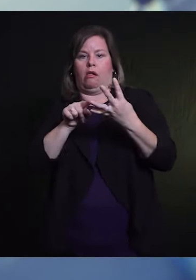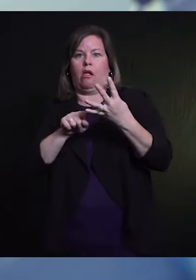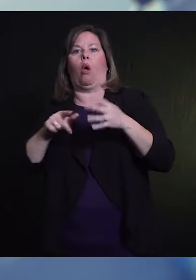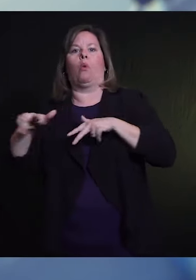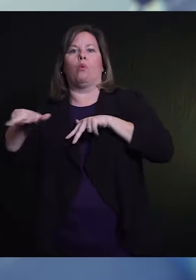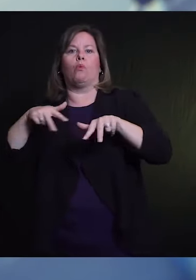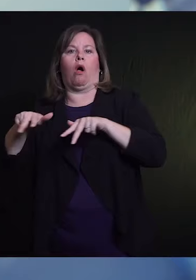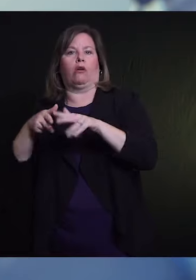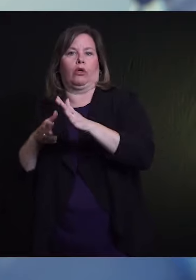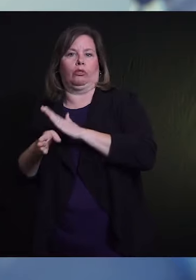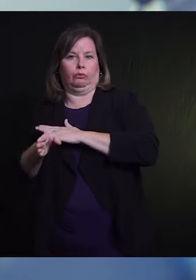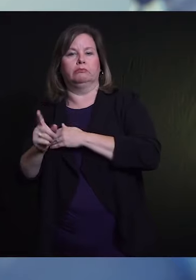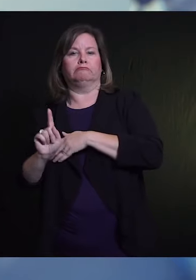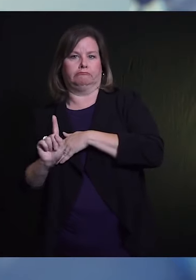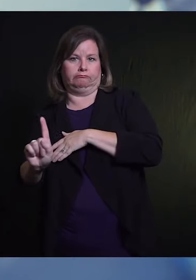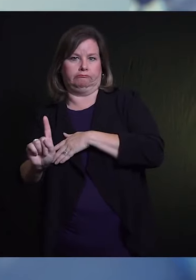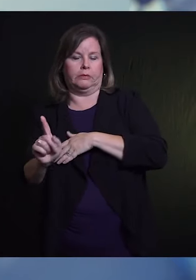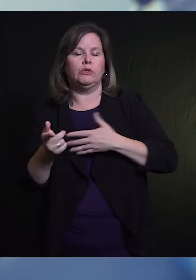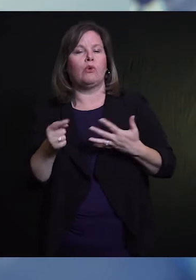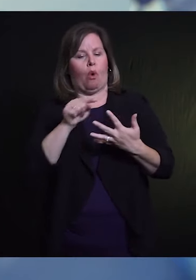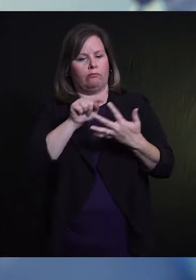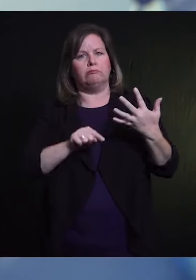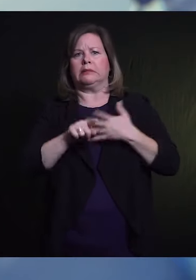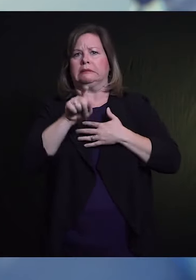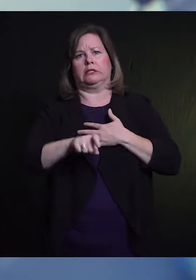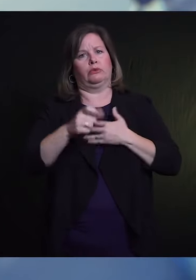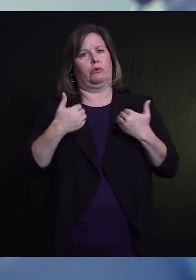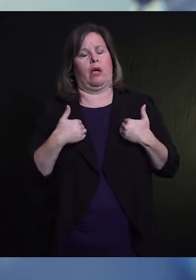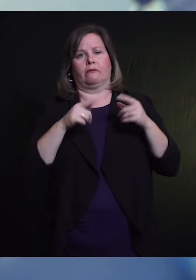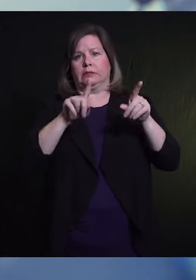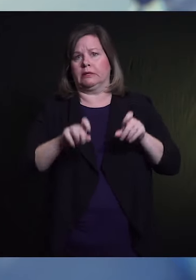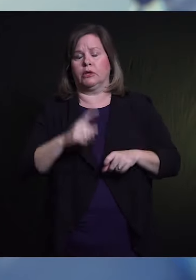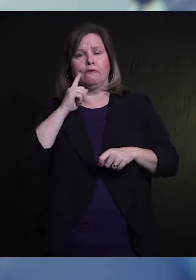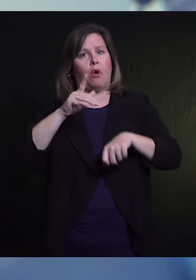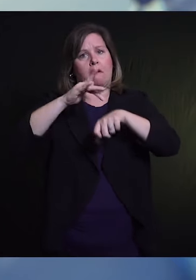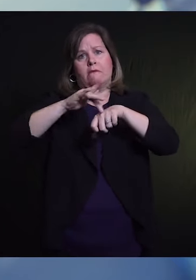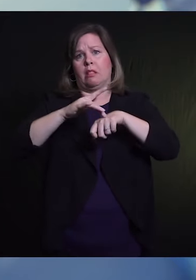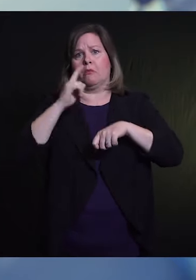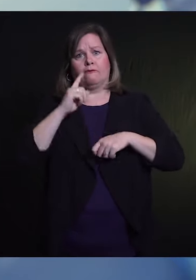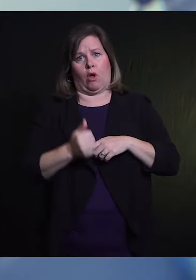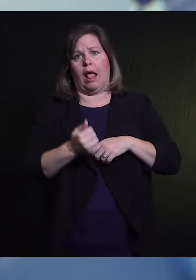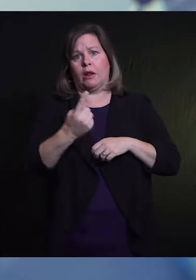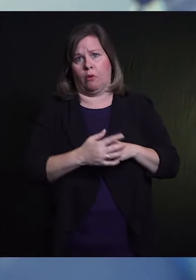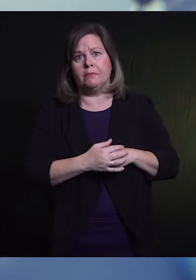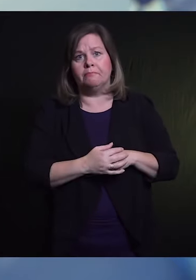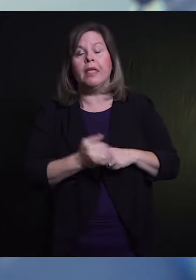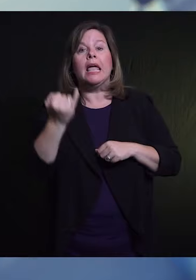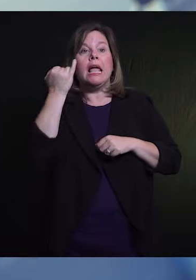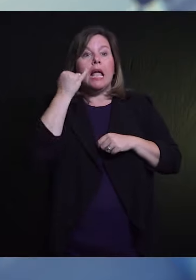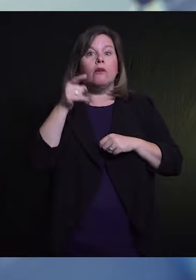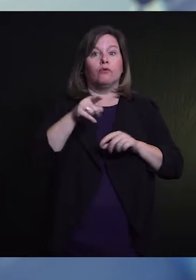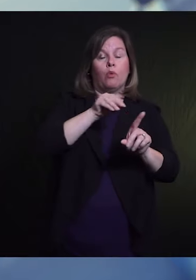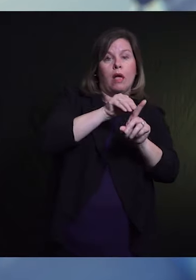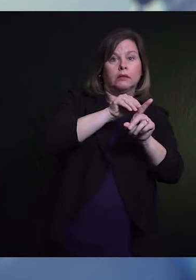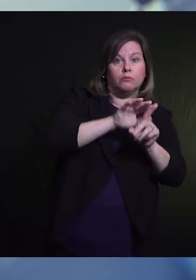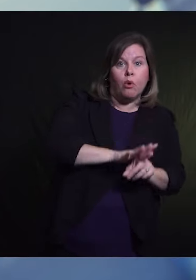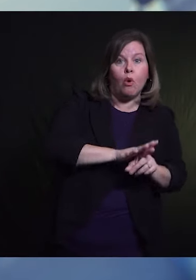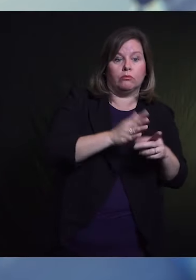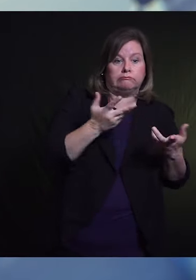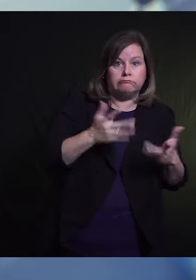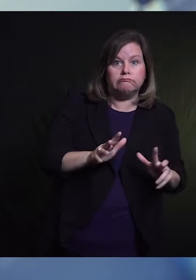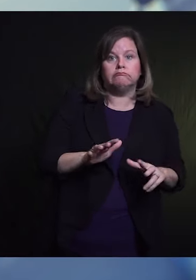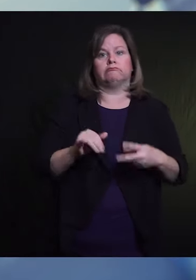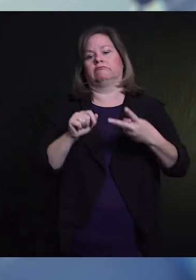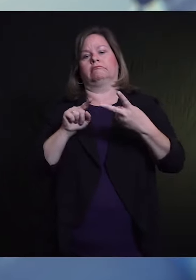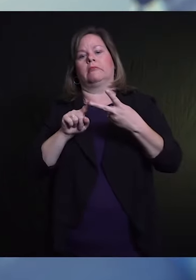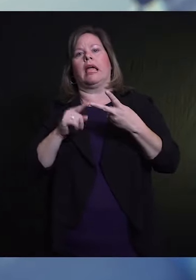vulnerable to COVID-19. This testing is available for anyone who's had a known exposure to COVID-19, anyone who has symptoms